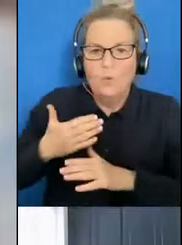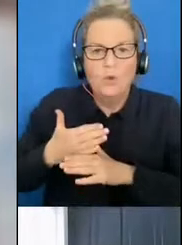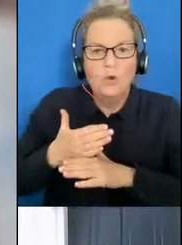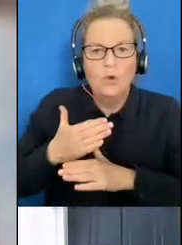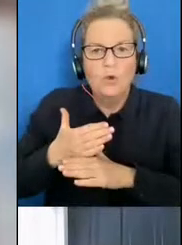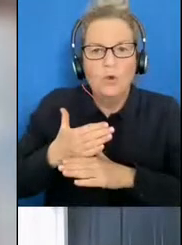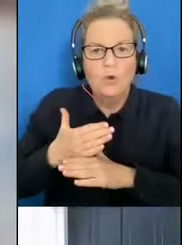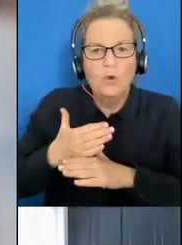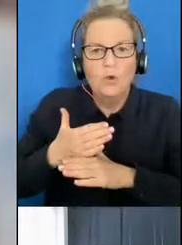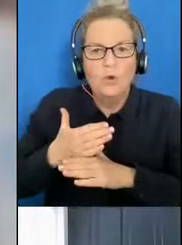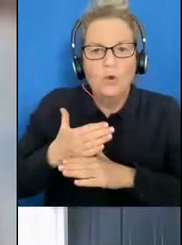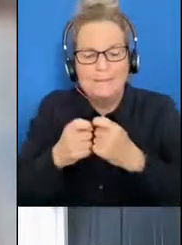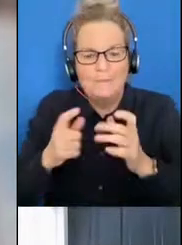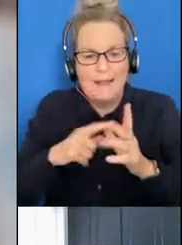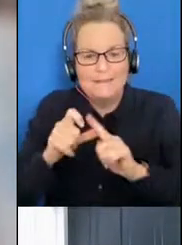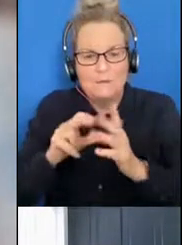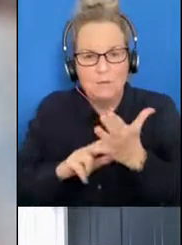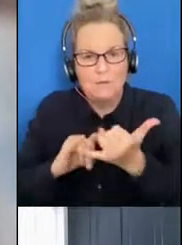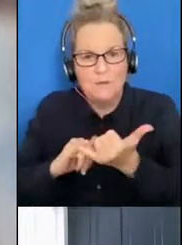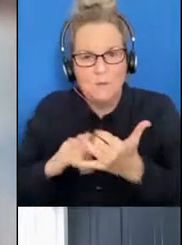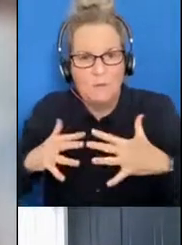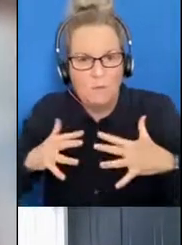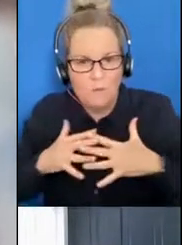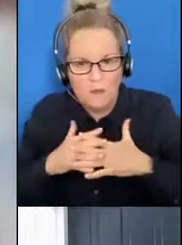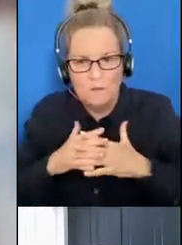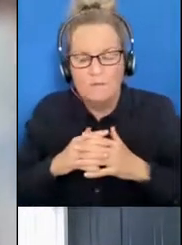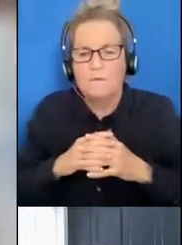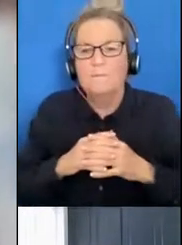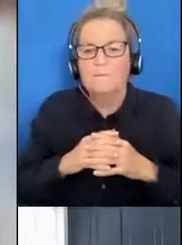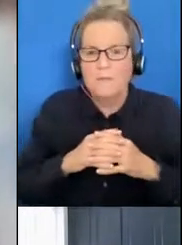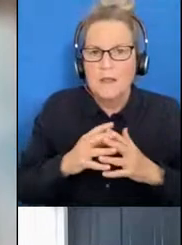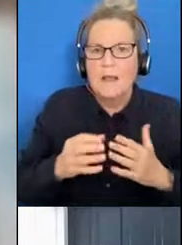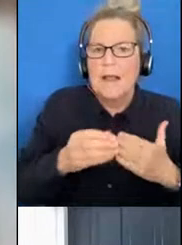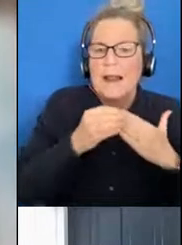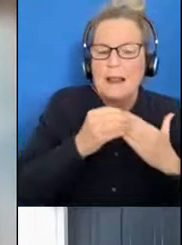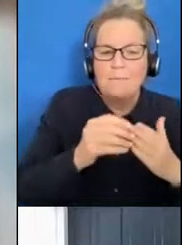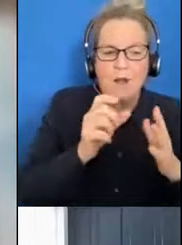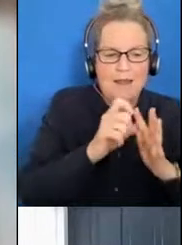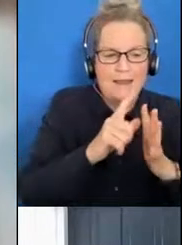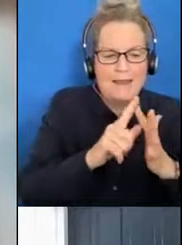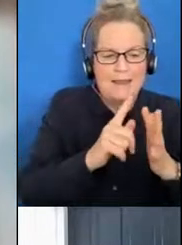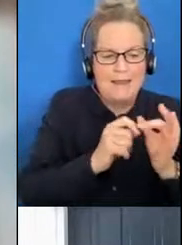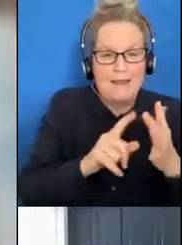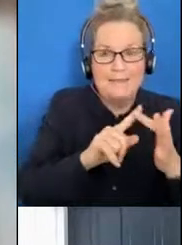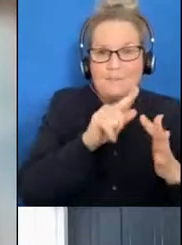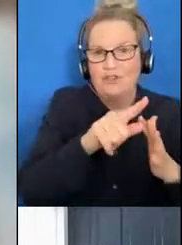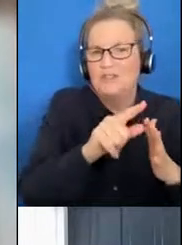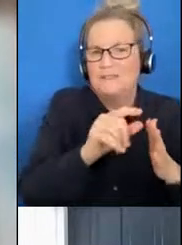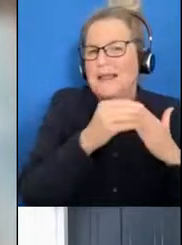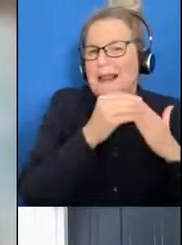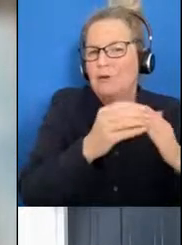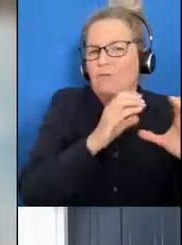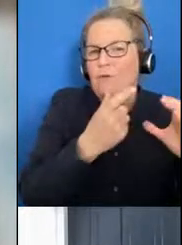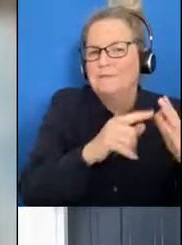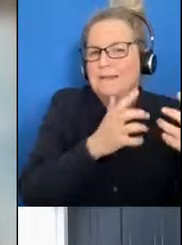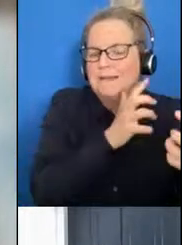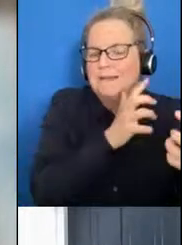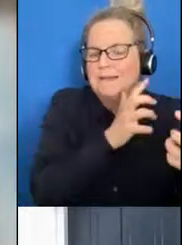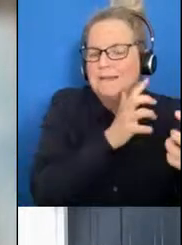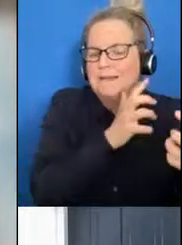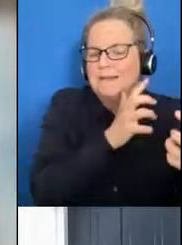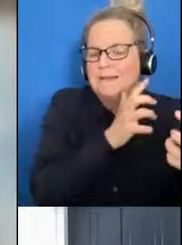by the team at AD New South Wales, in particular, led by Debbie Newen, our Manager of Communications and Engagement, and other members of the team, one